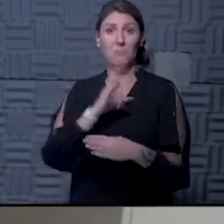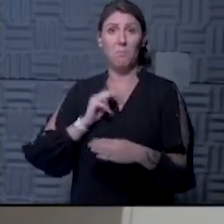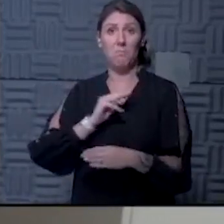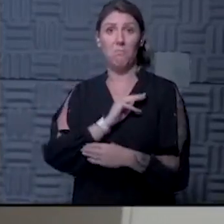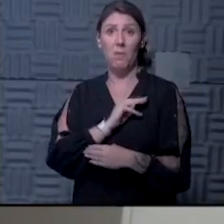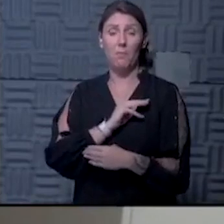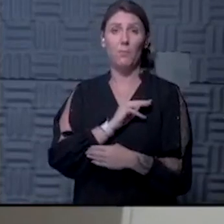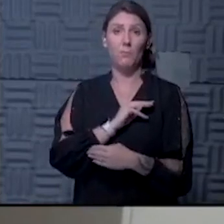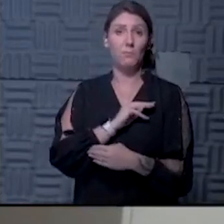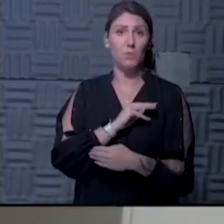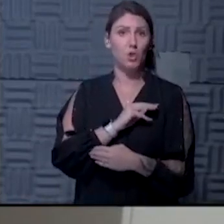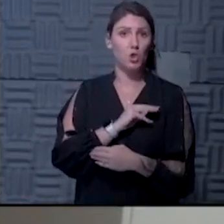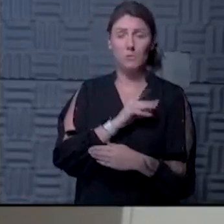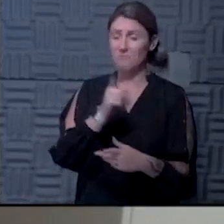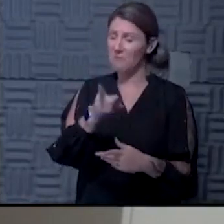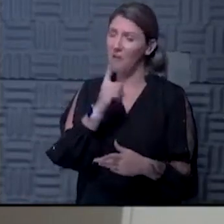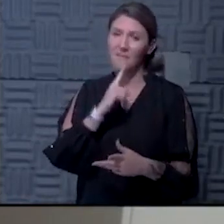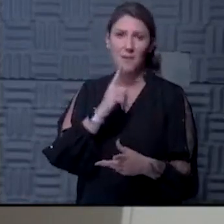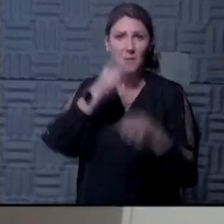bought in,